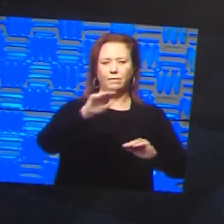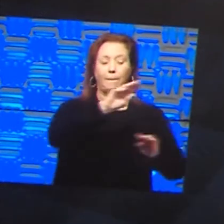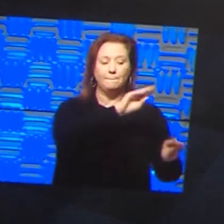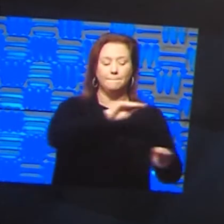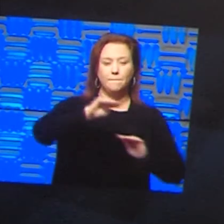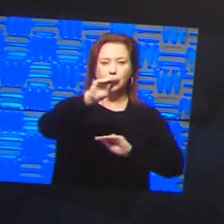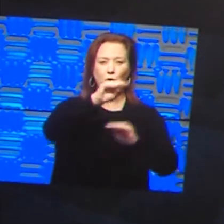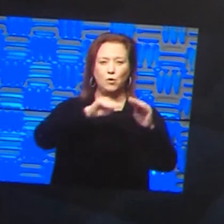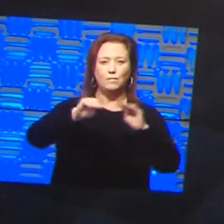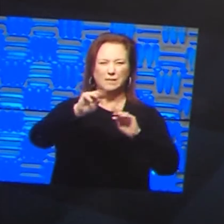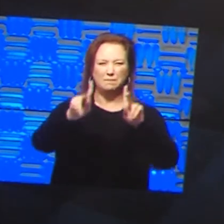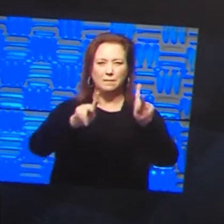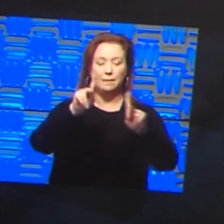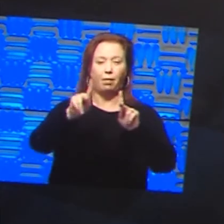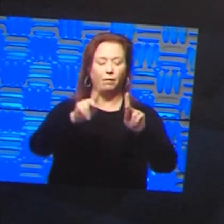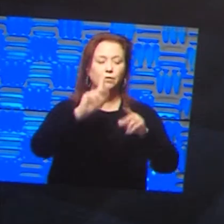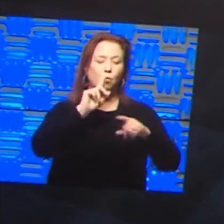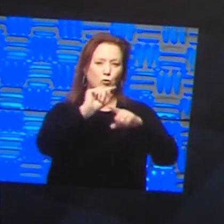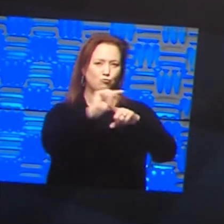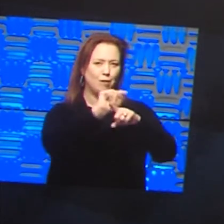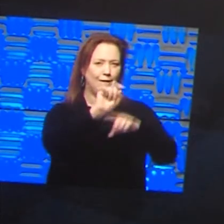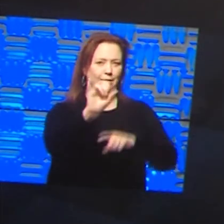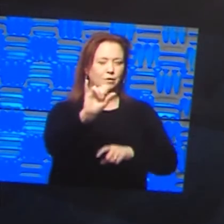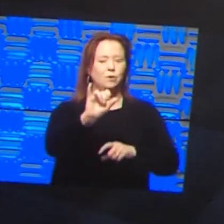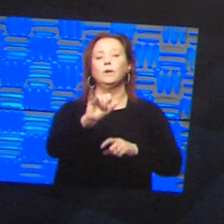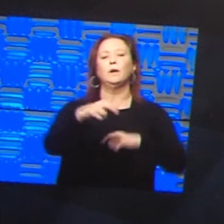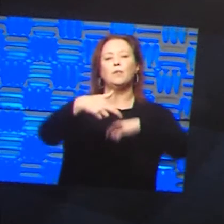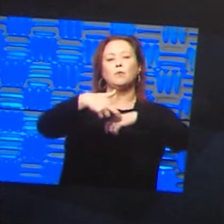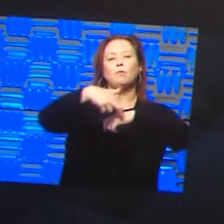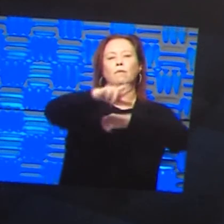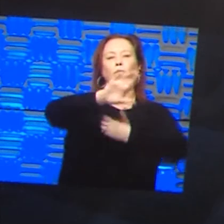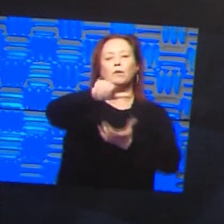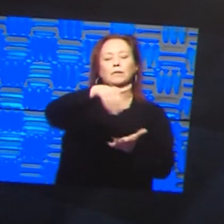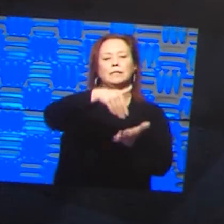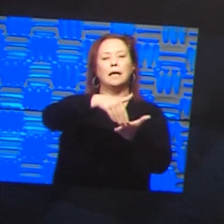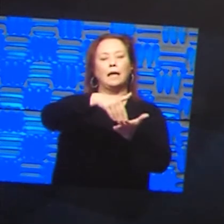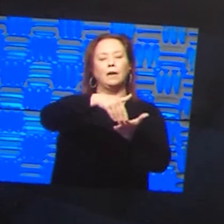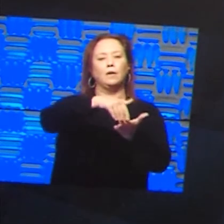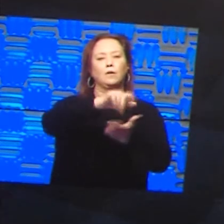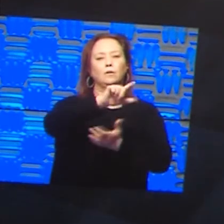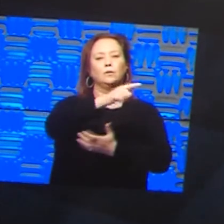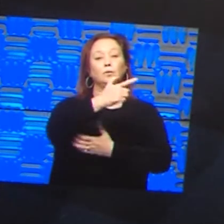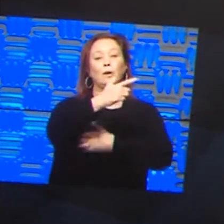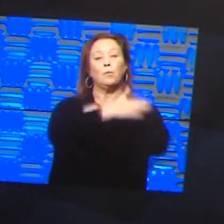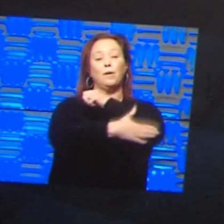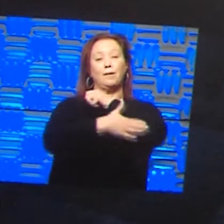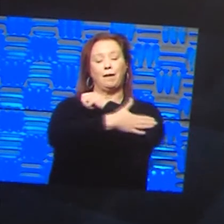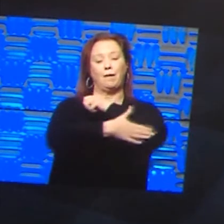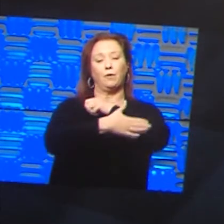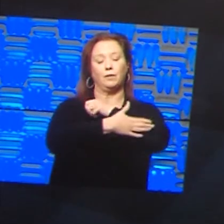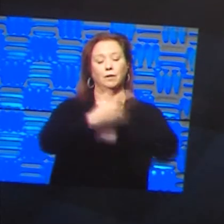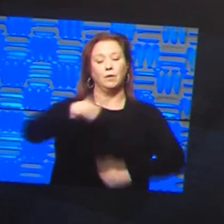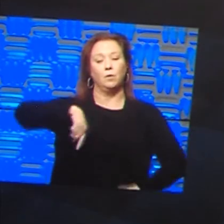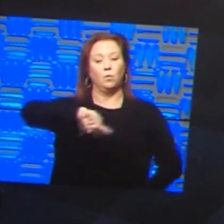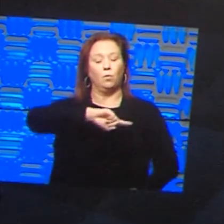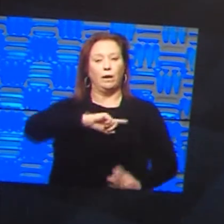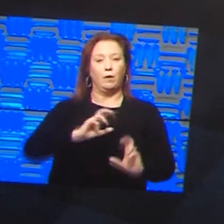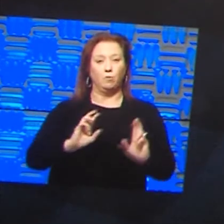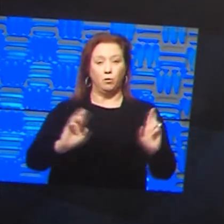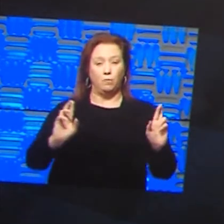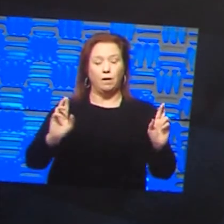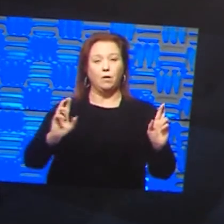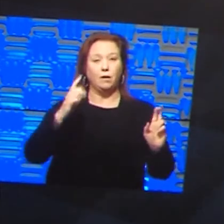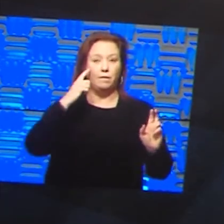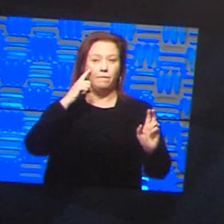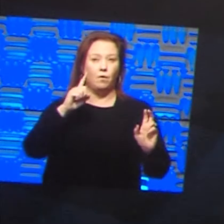-house machine that we'll be able to do two tests every hour. But we're waiting on, as everyone else is, all the supplies